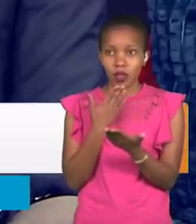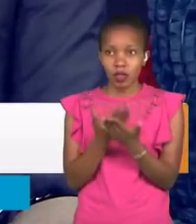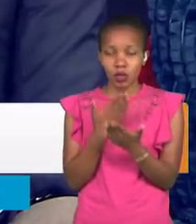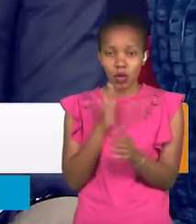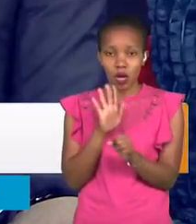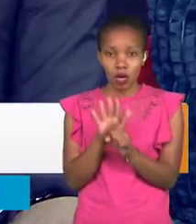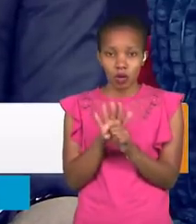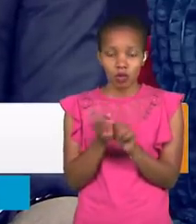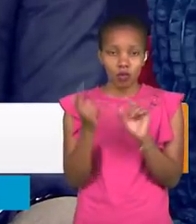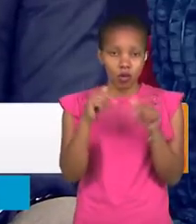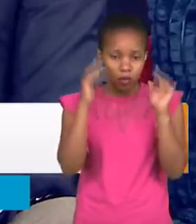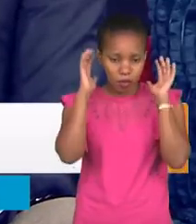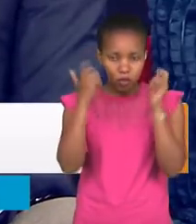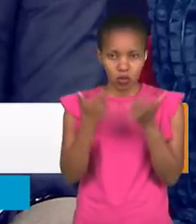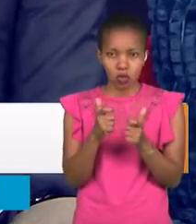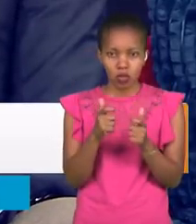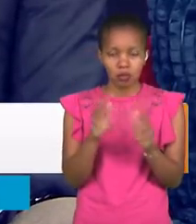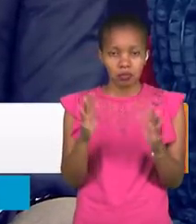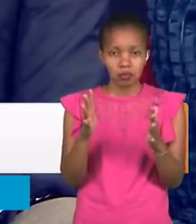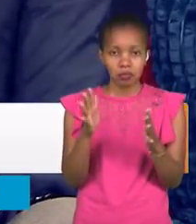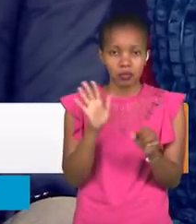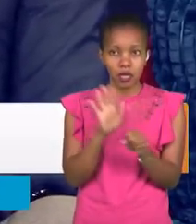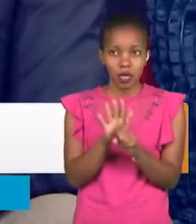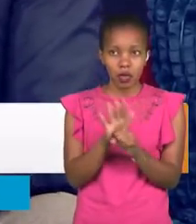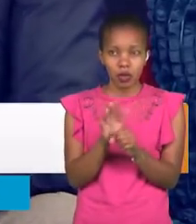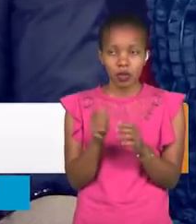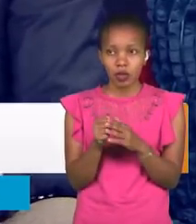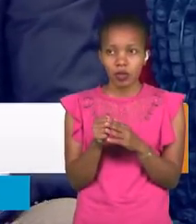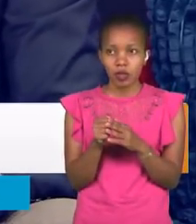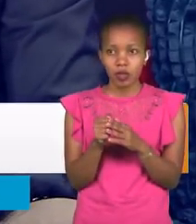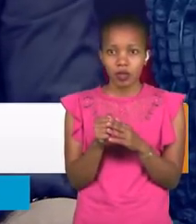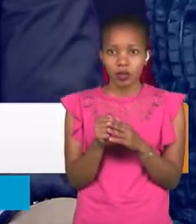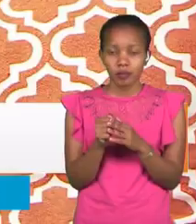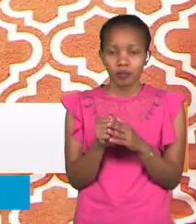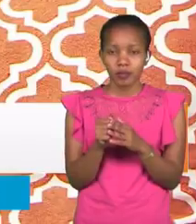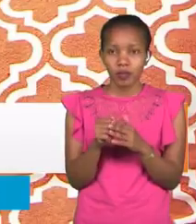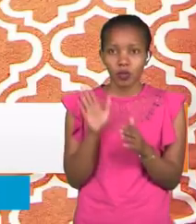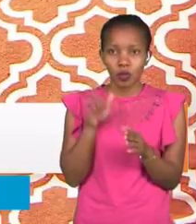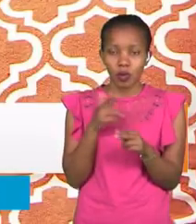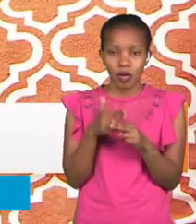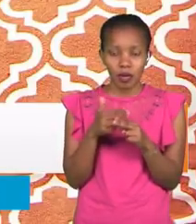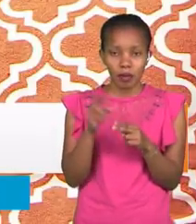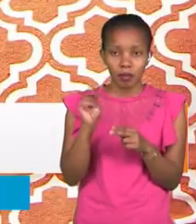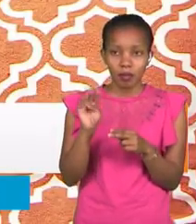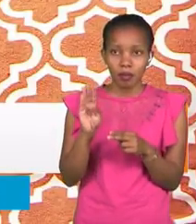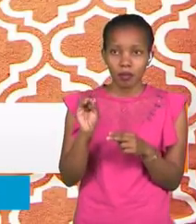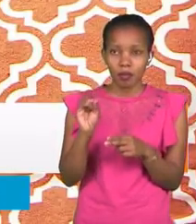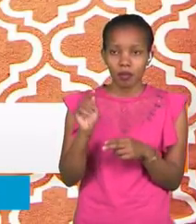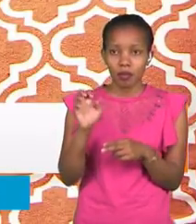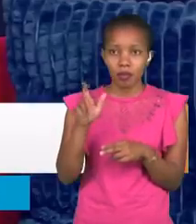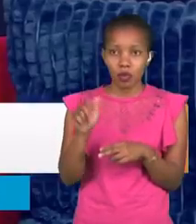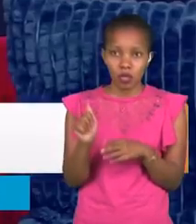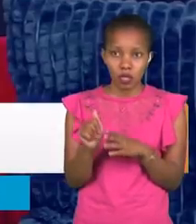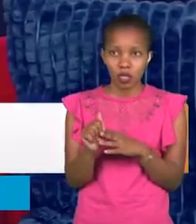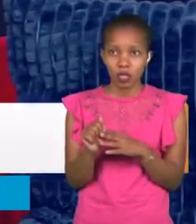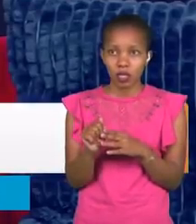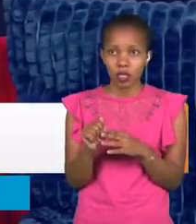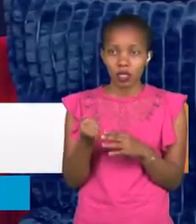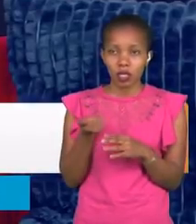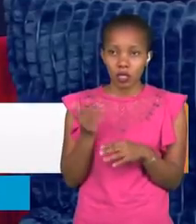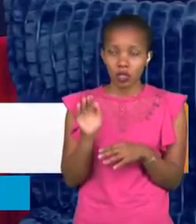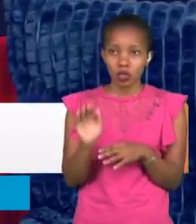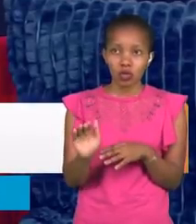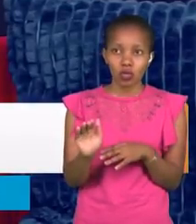much for actually coming to studio. Really appreciate Mrs. Motela, of course, daughter-in-law of course the